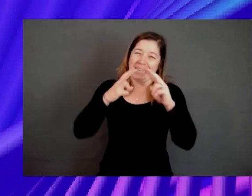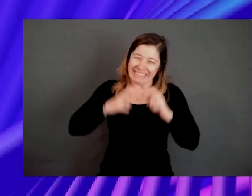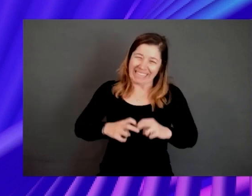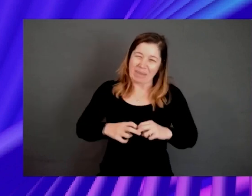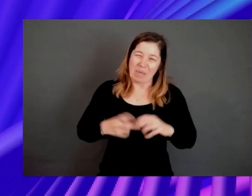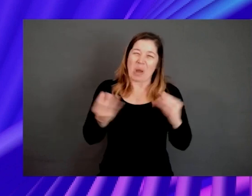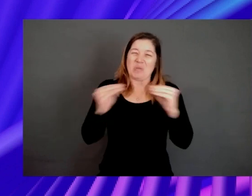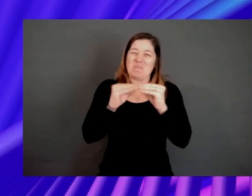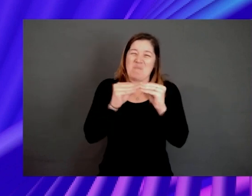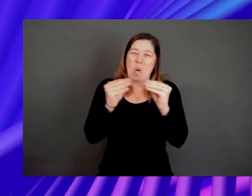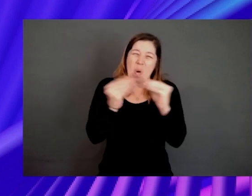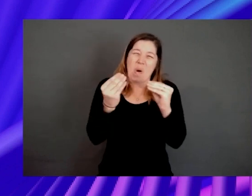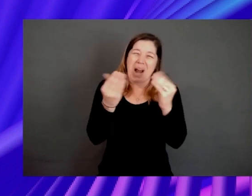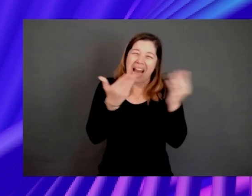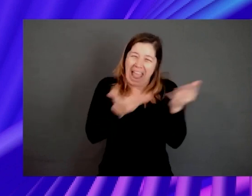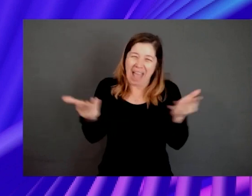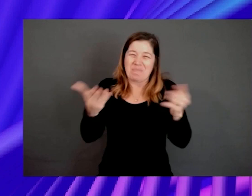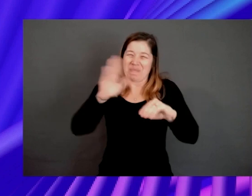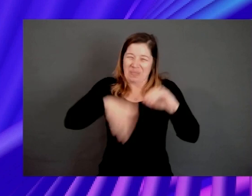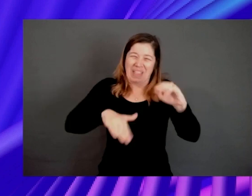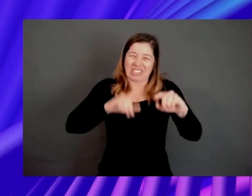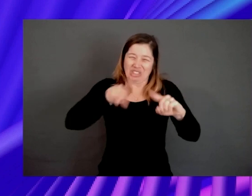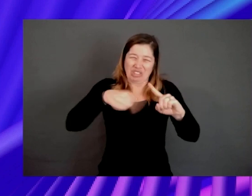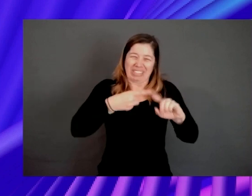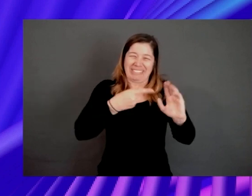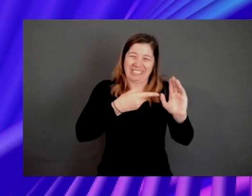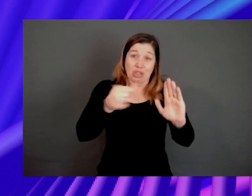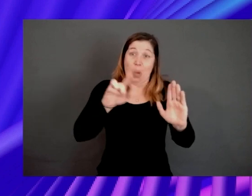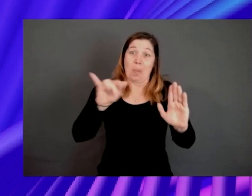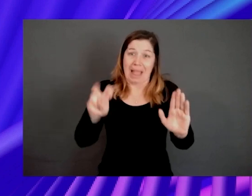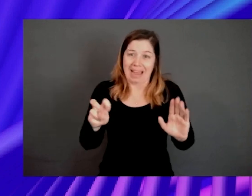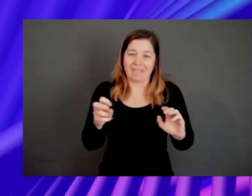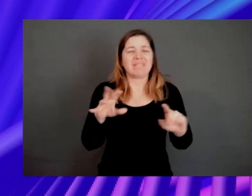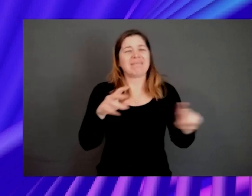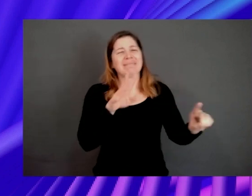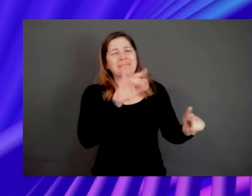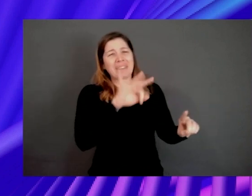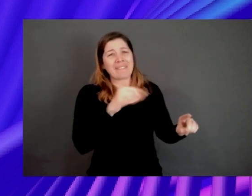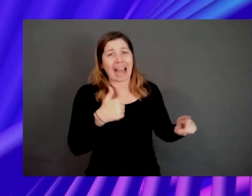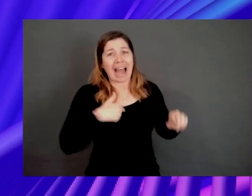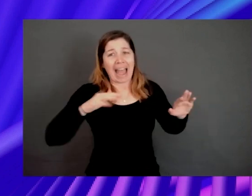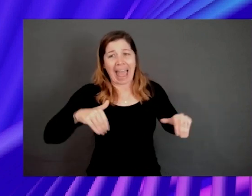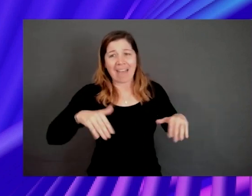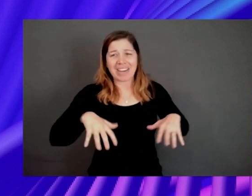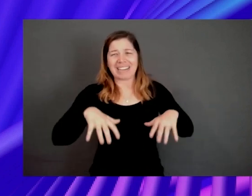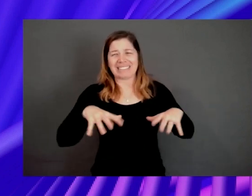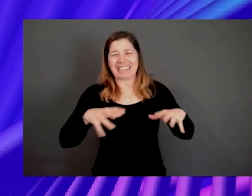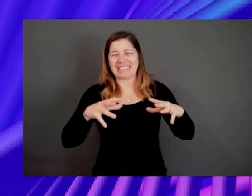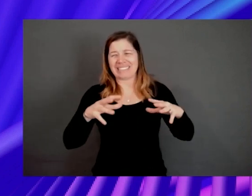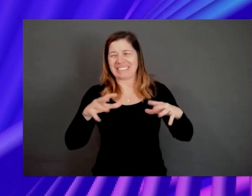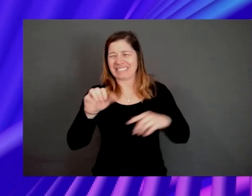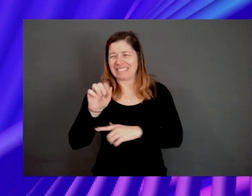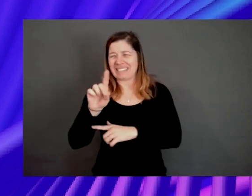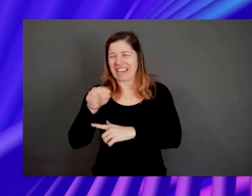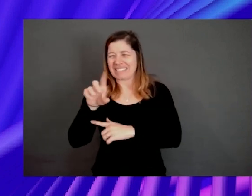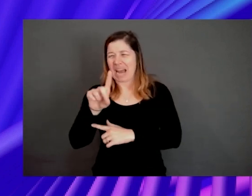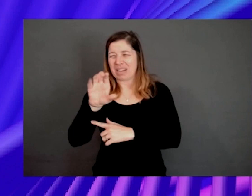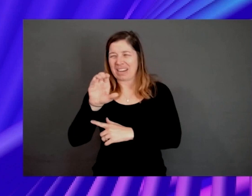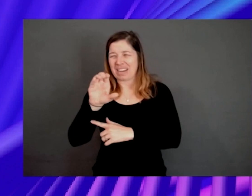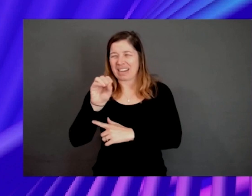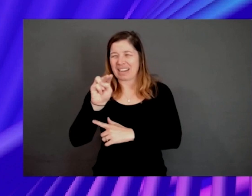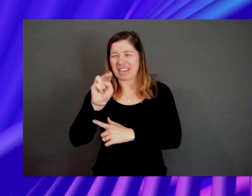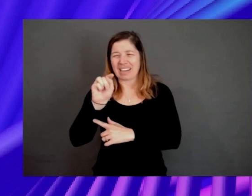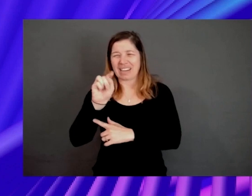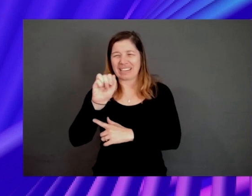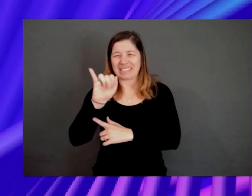file there. I mean, if I'm somebody that's not yet adopted containers, will it not give me container options, or will it